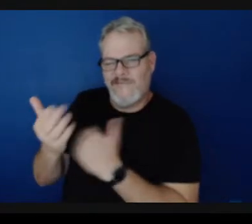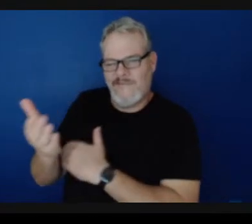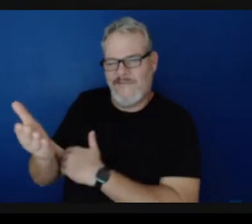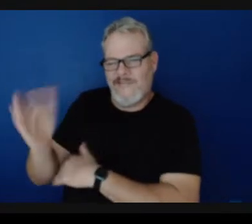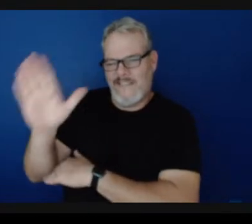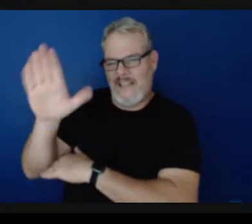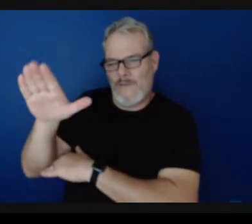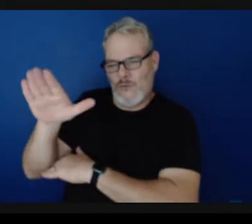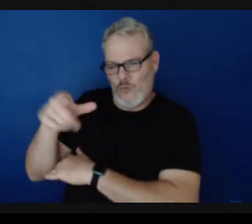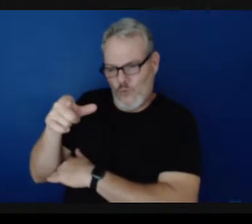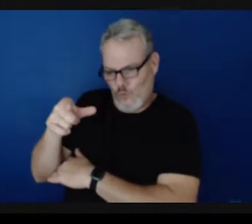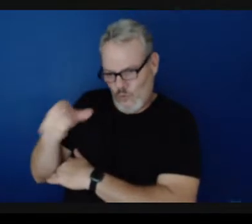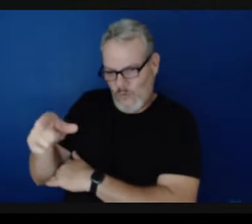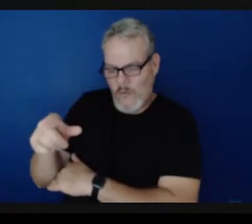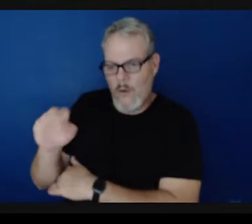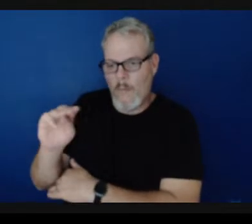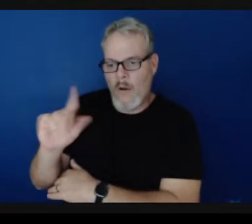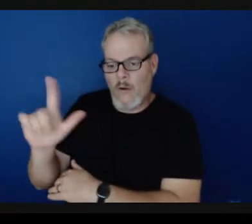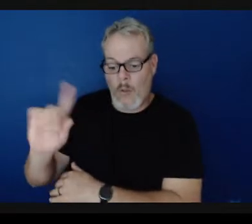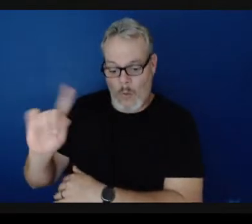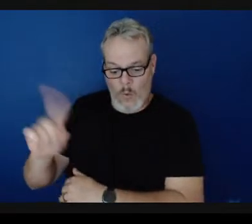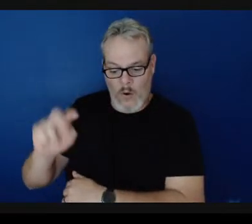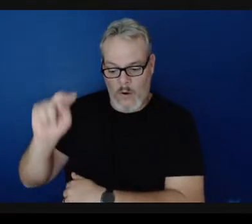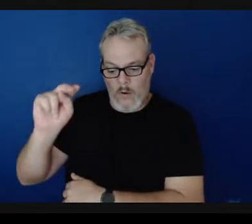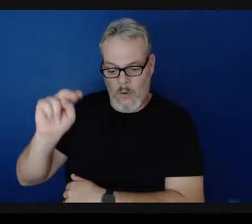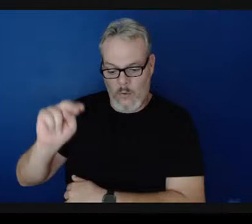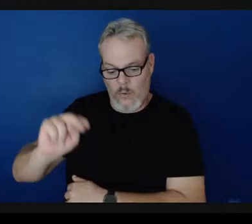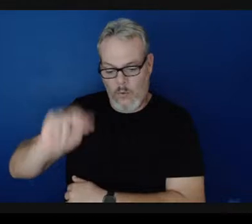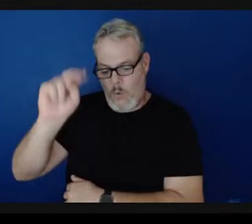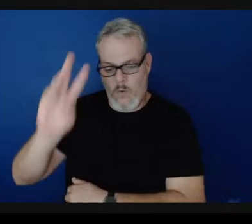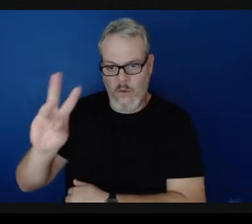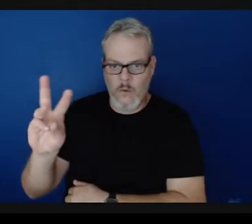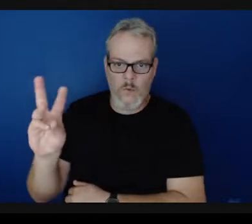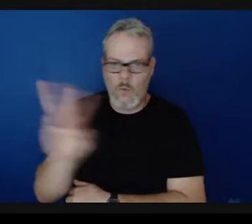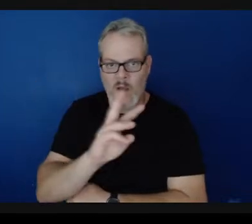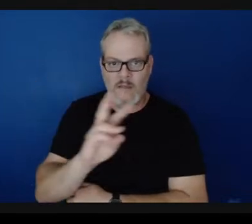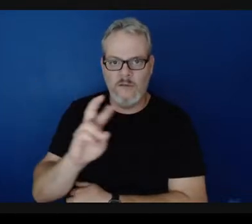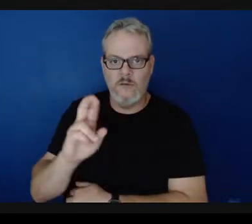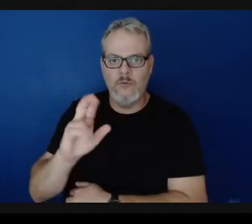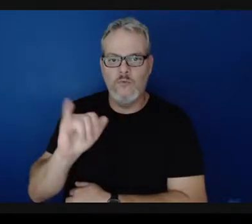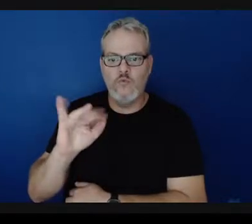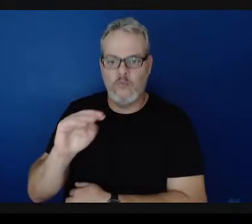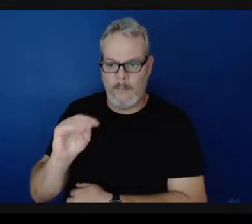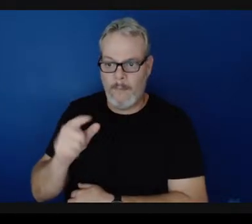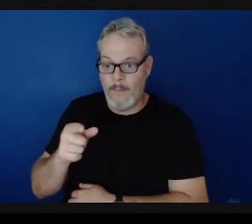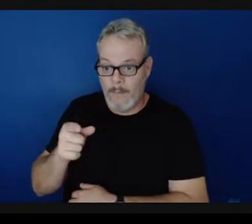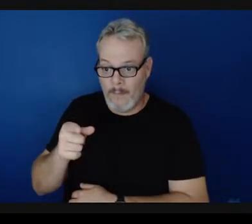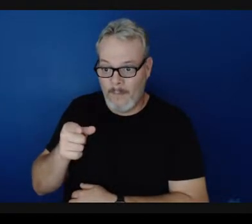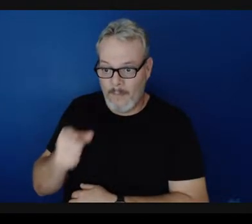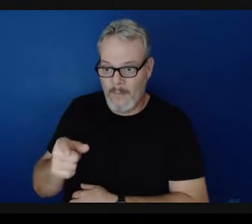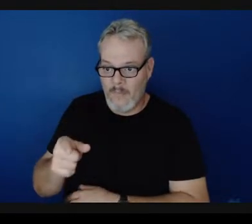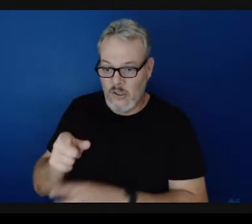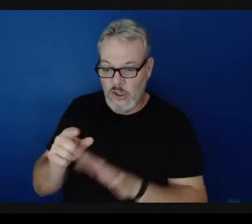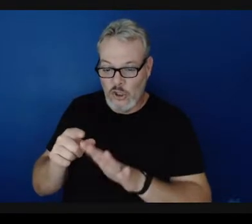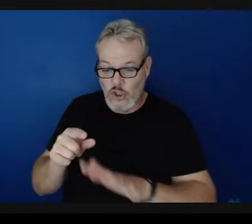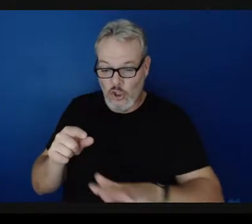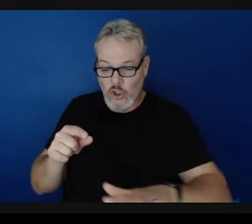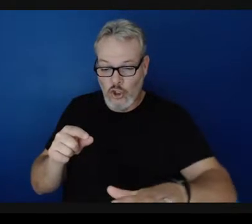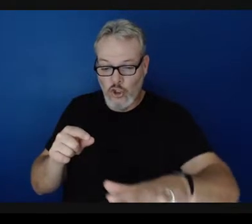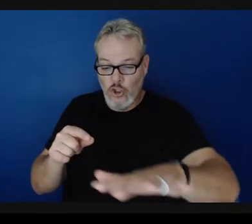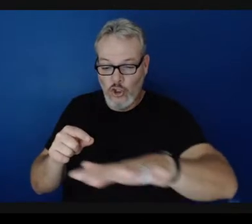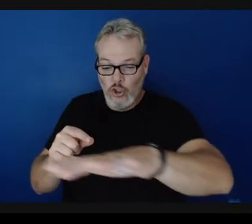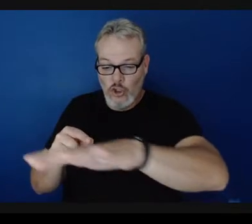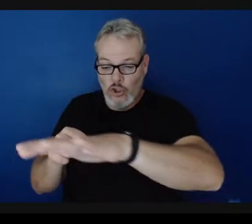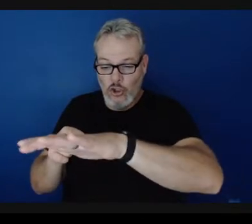Moku'awe'oweo, from the northwest rim. So here's that lava flow on the crater floor that's on the surface in the middle. A lot of it's